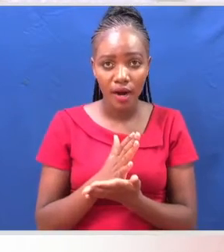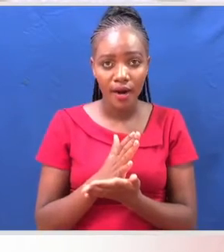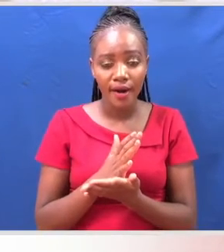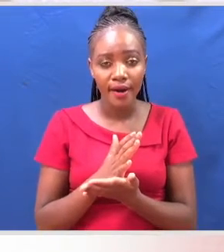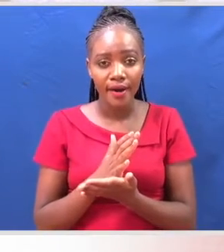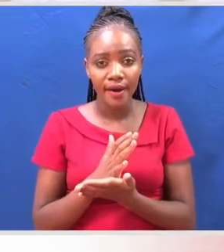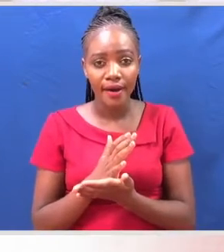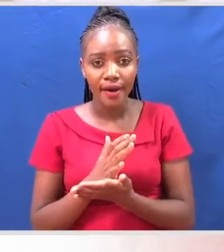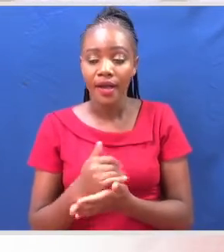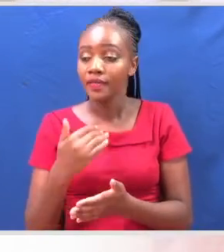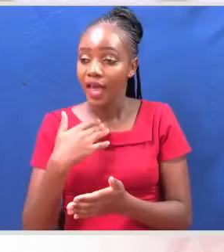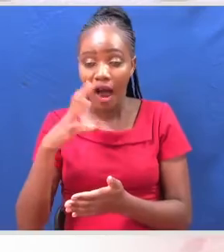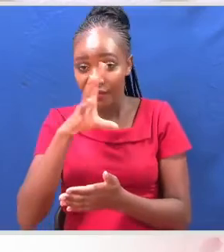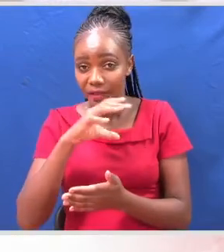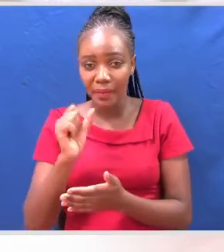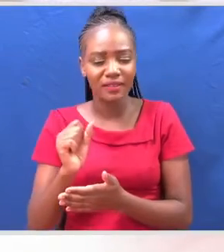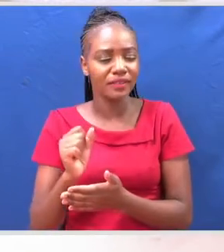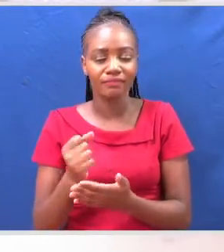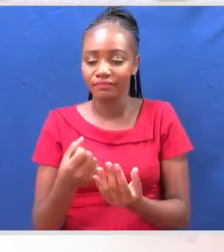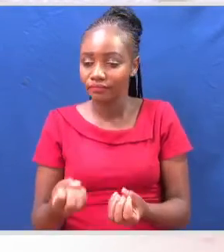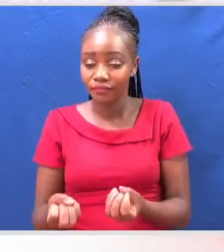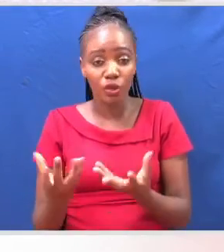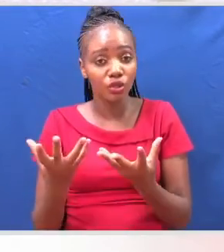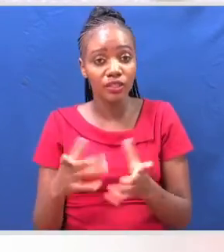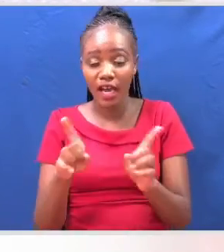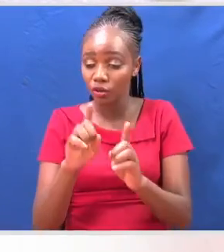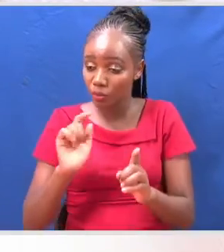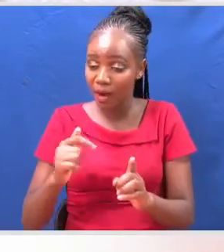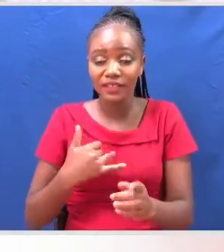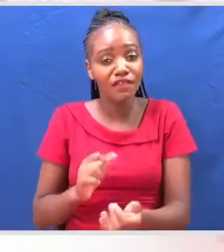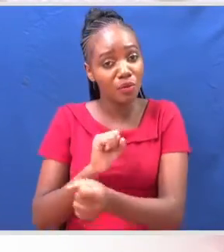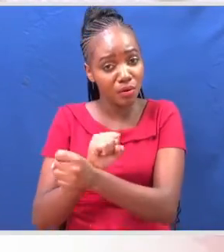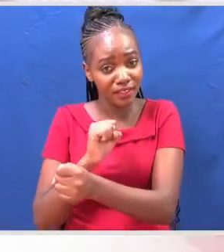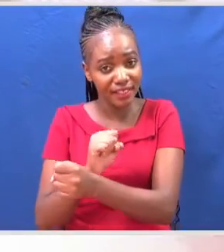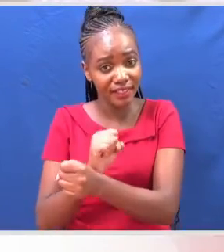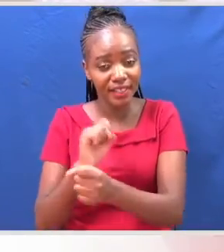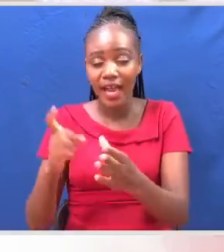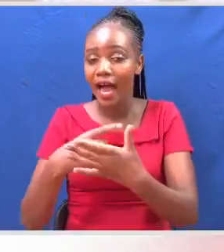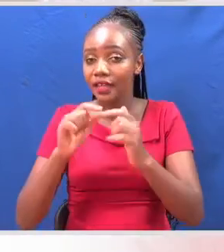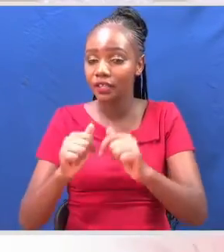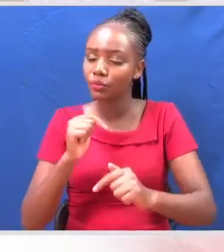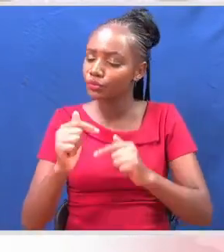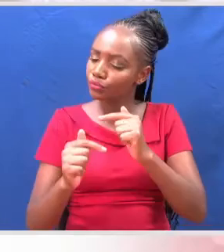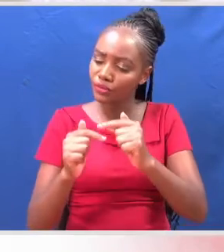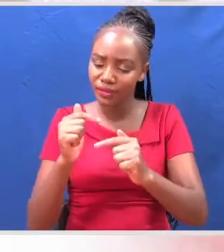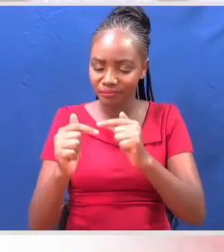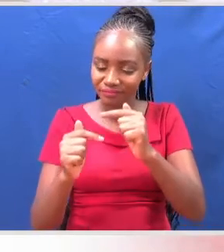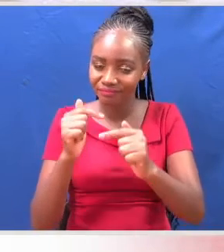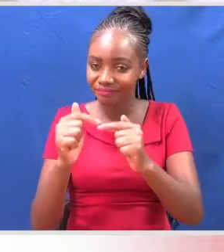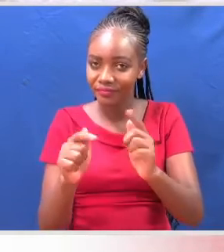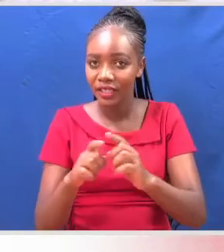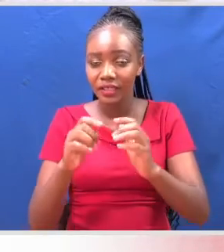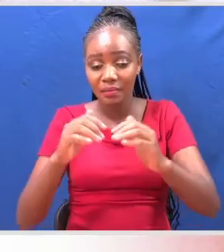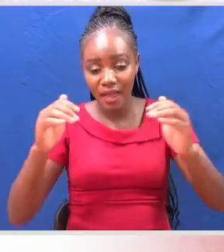they remain productive and that they are protected and that they are able to expand,